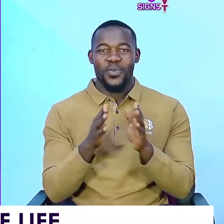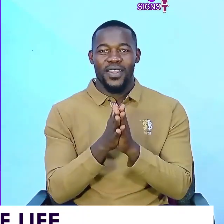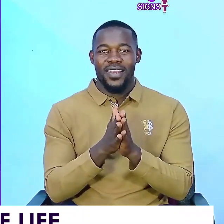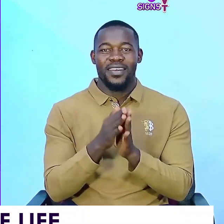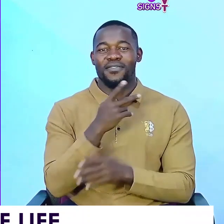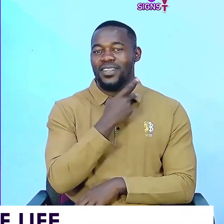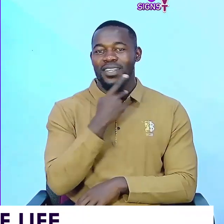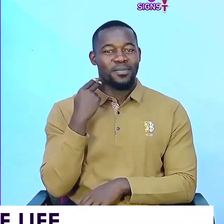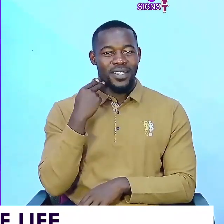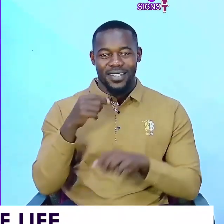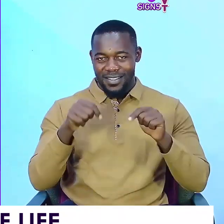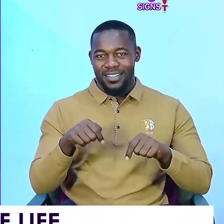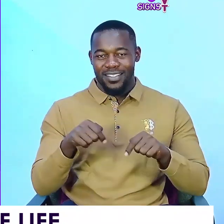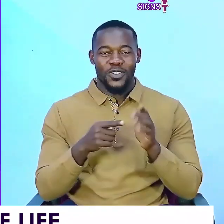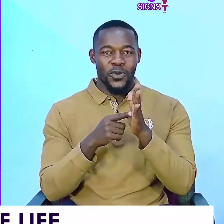motivational show.